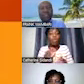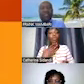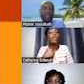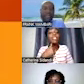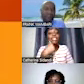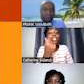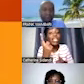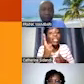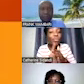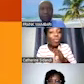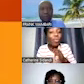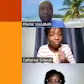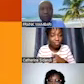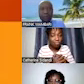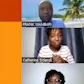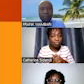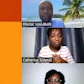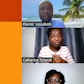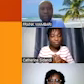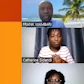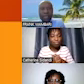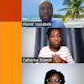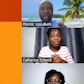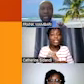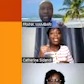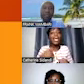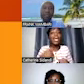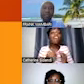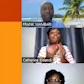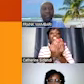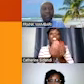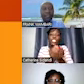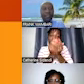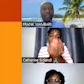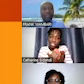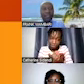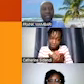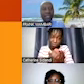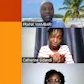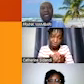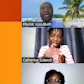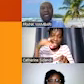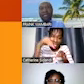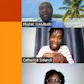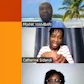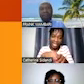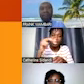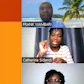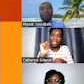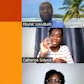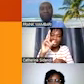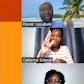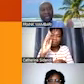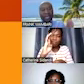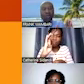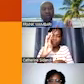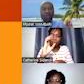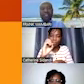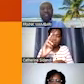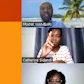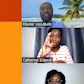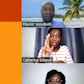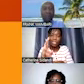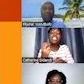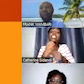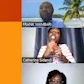said. A ship in the harbor is safe, but that is not what the ship was